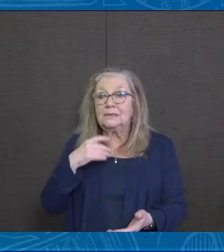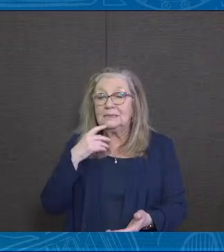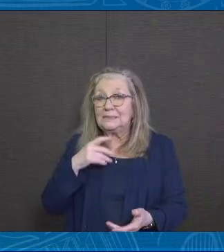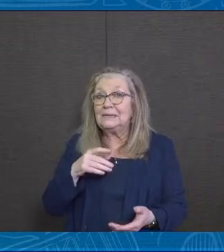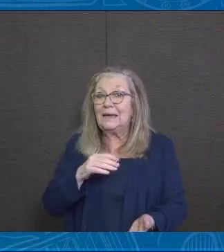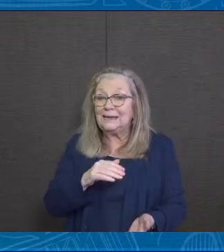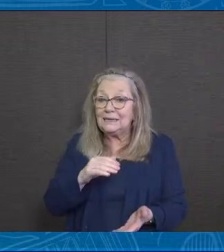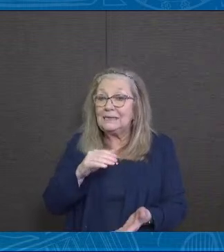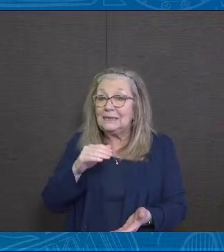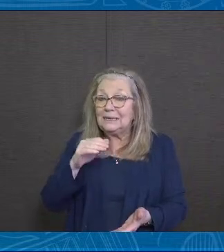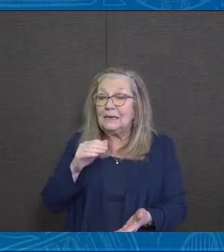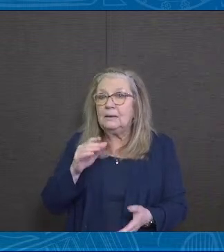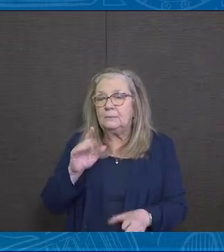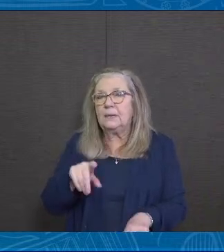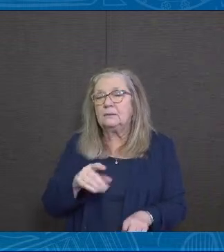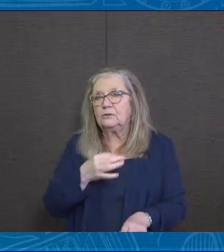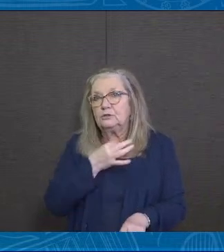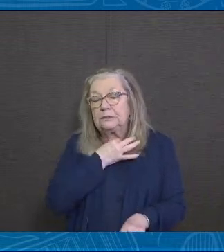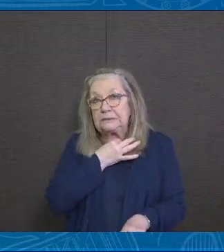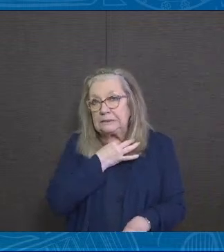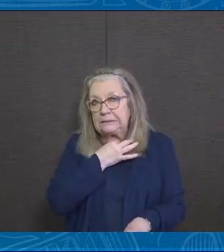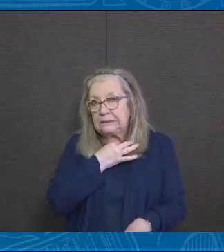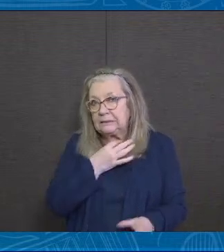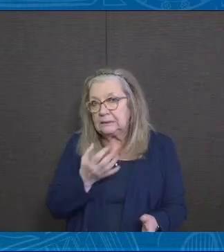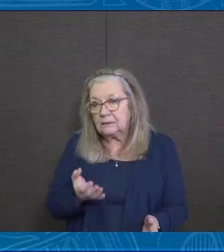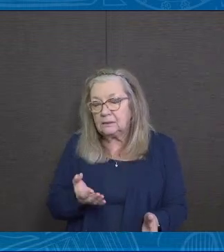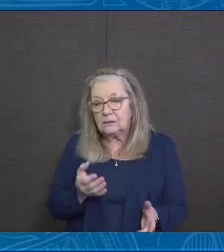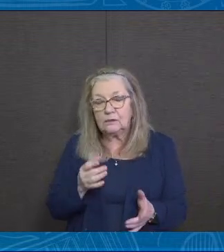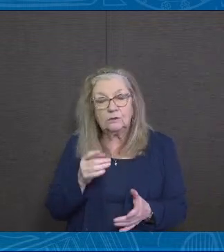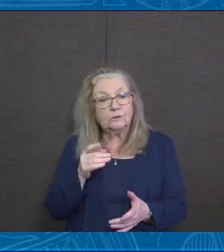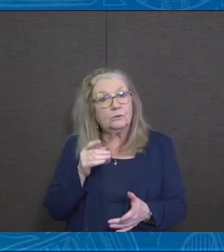risk, but the linear process of allocation. So if you